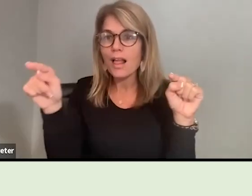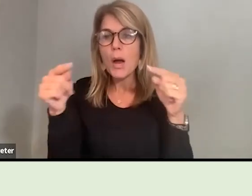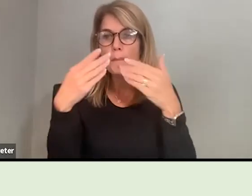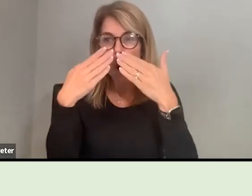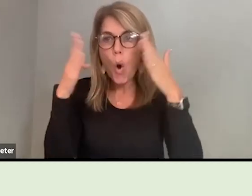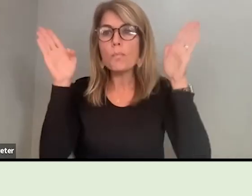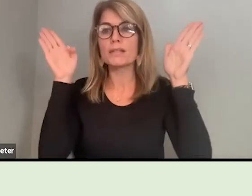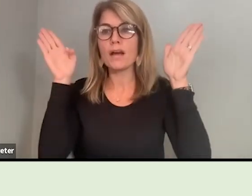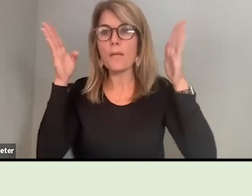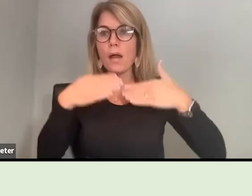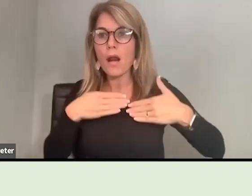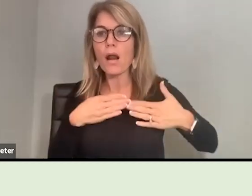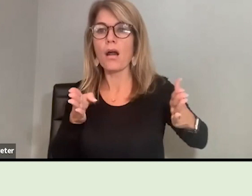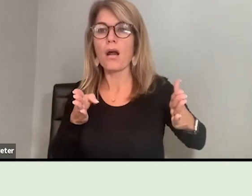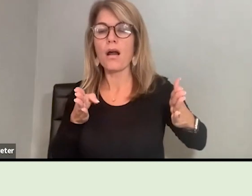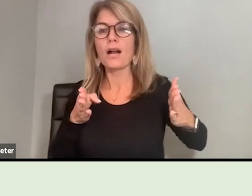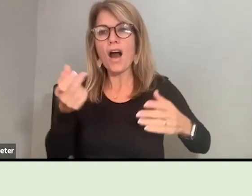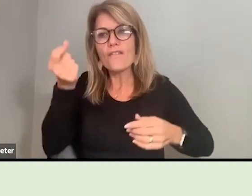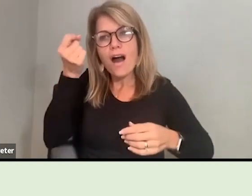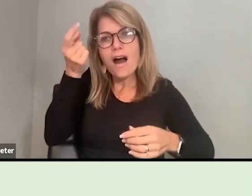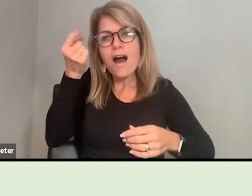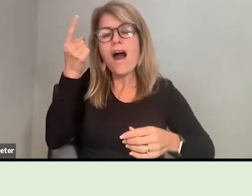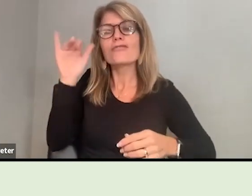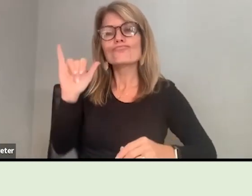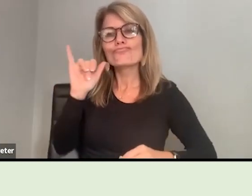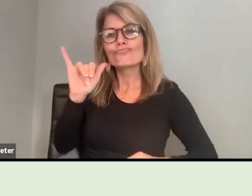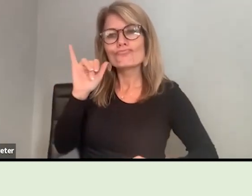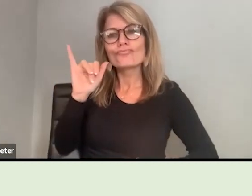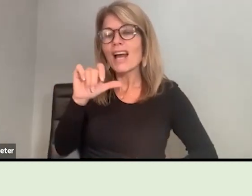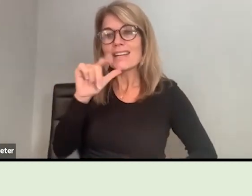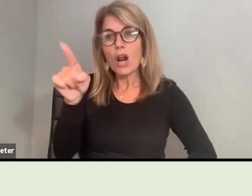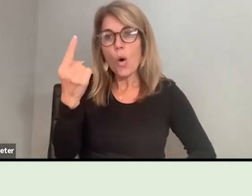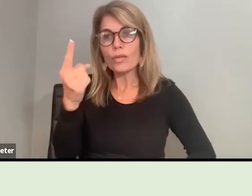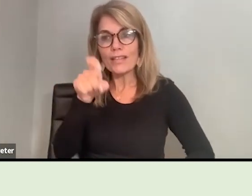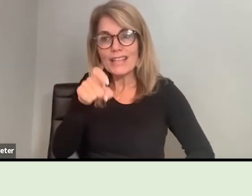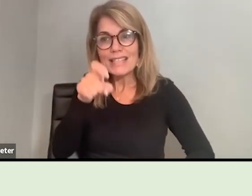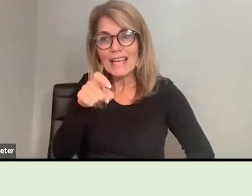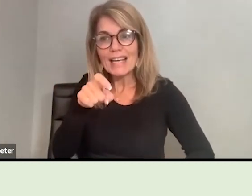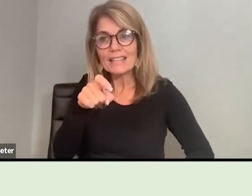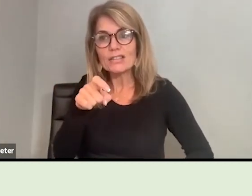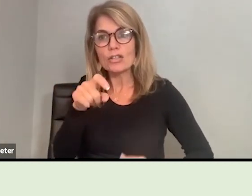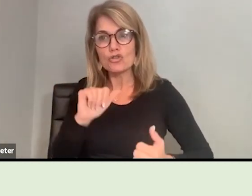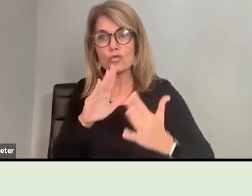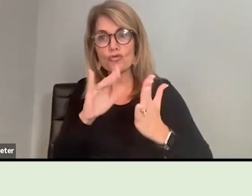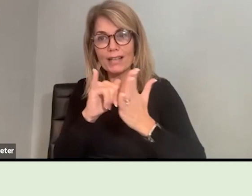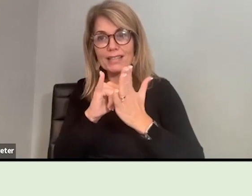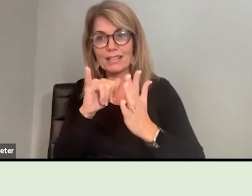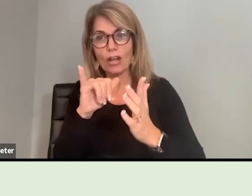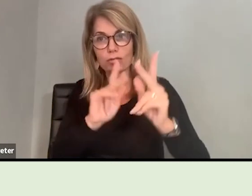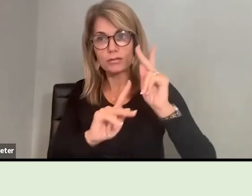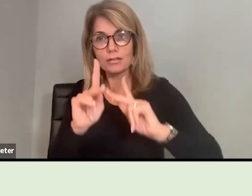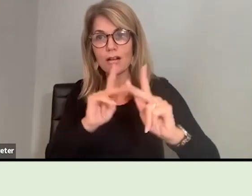again to a conscious understanding, not only of the needs to address the population, but how to do it